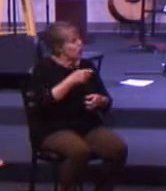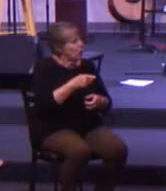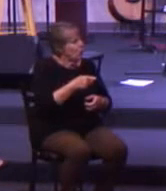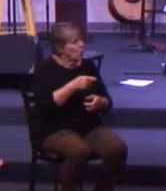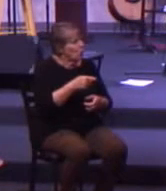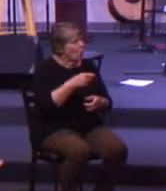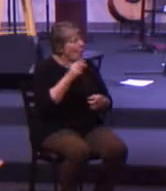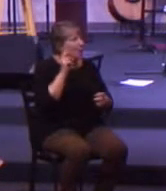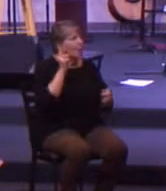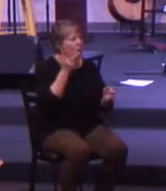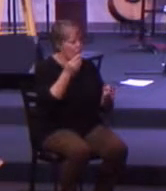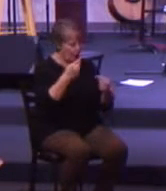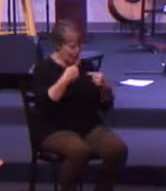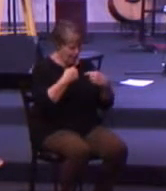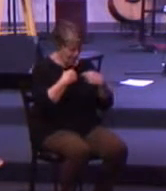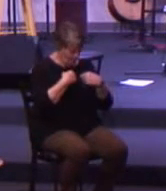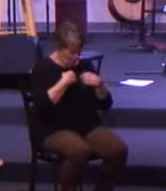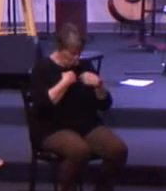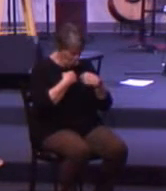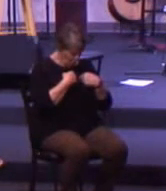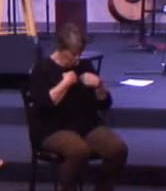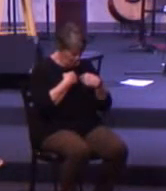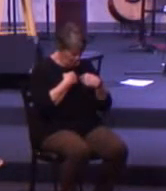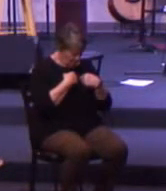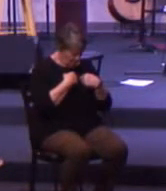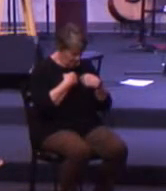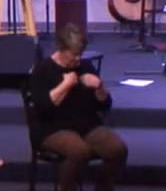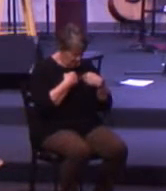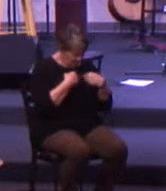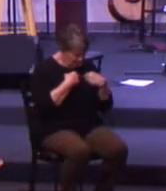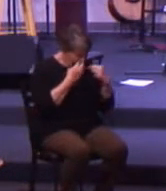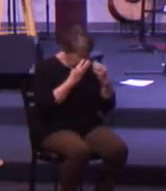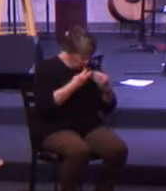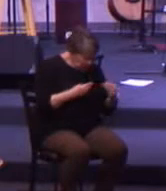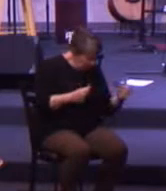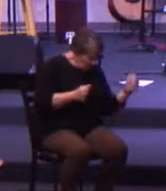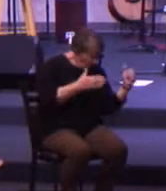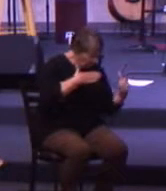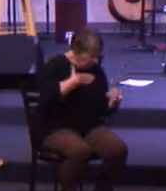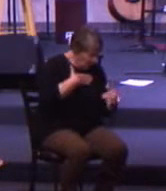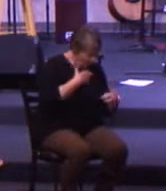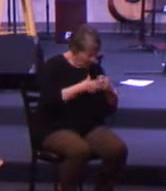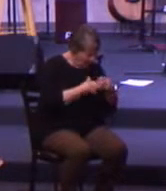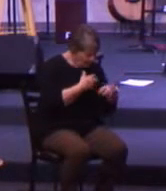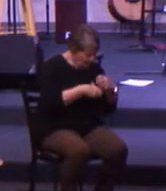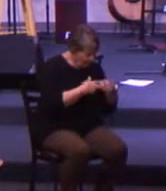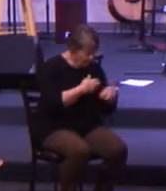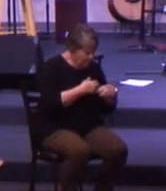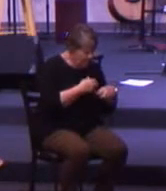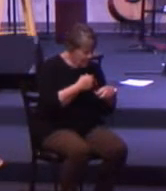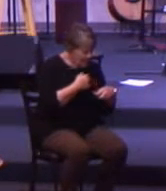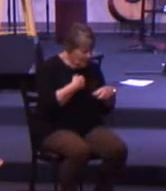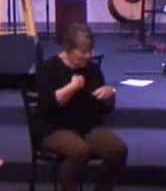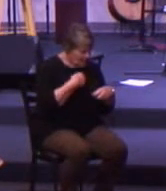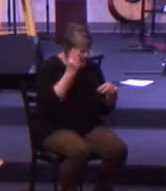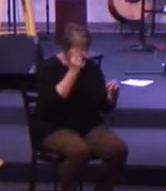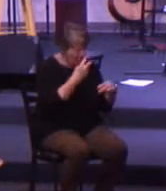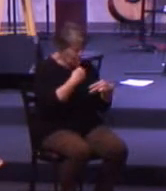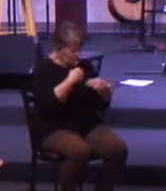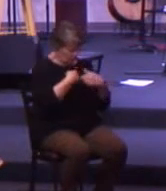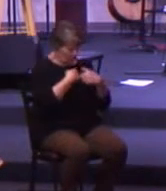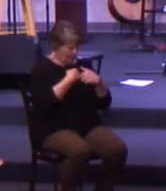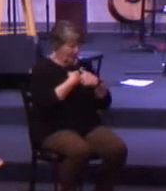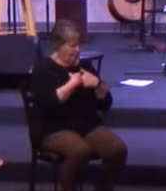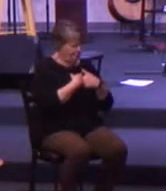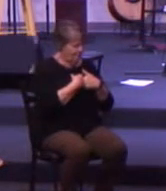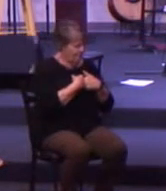you to solve your problems. And if you are at the core of all the problems, I think we